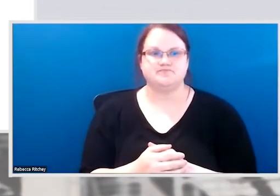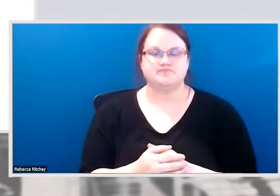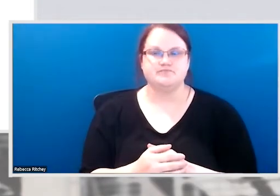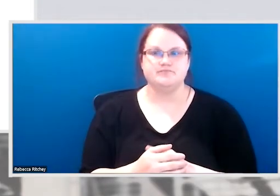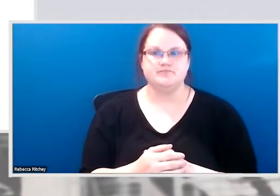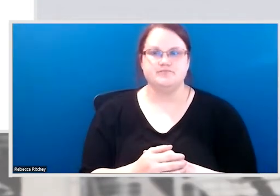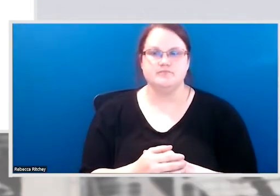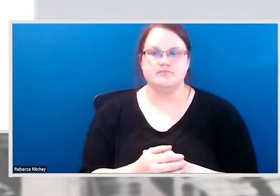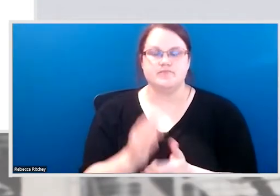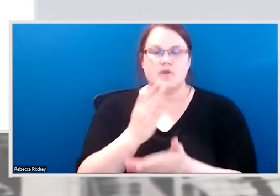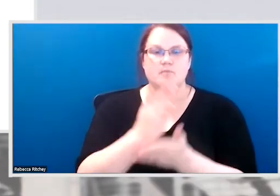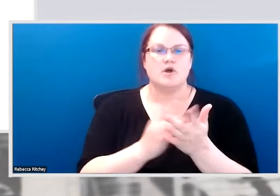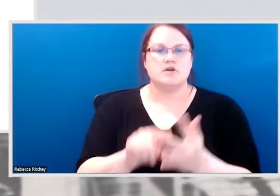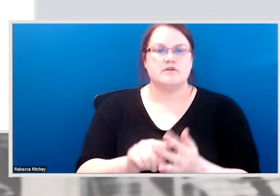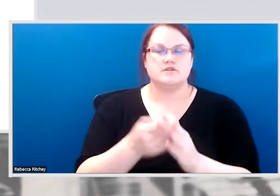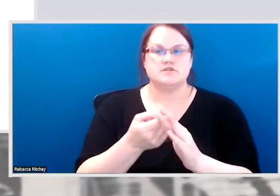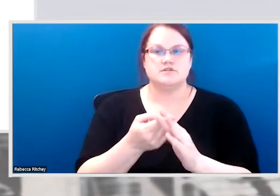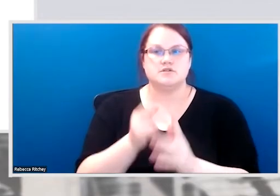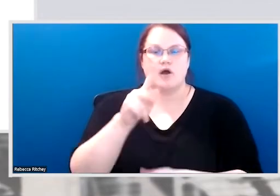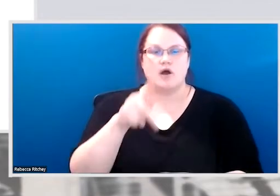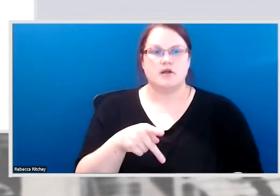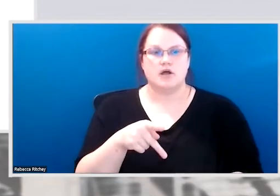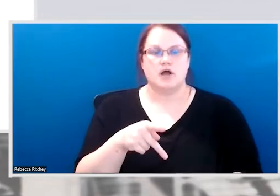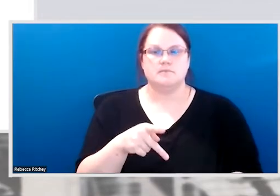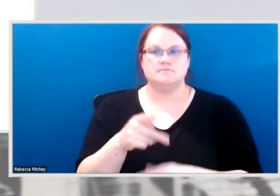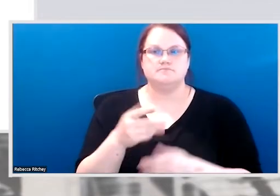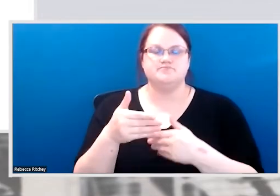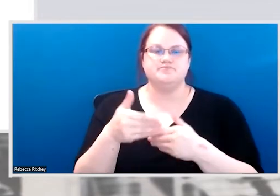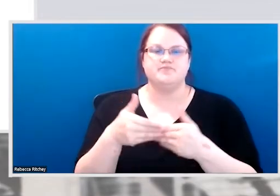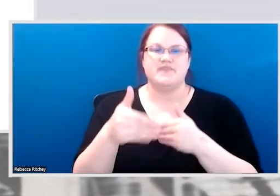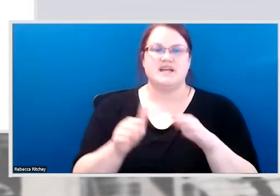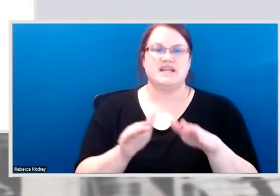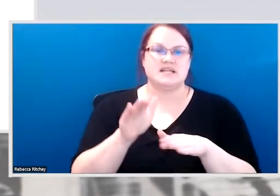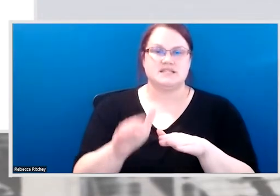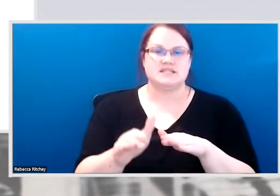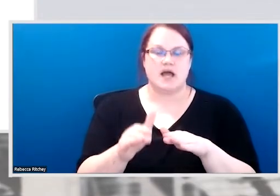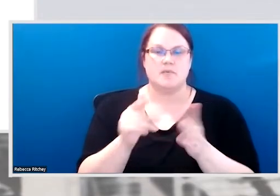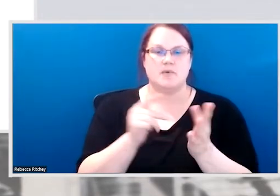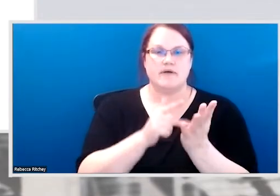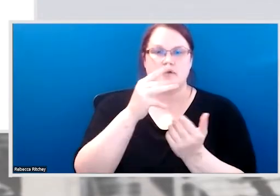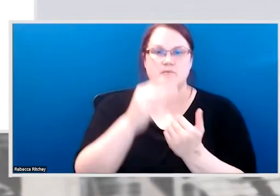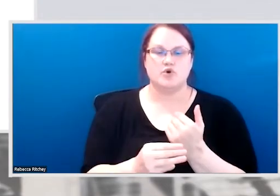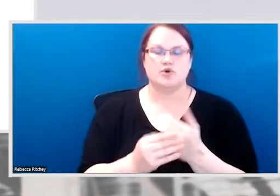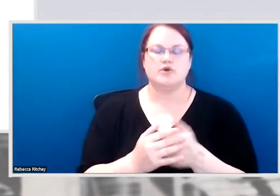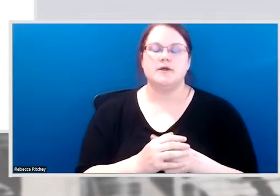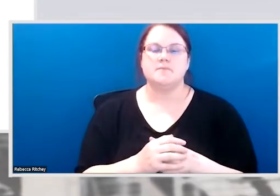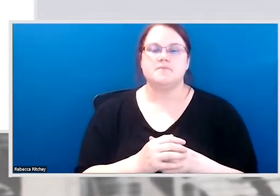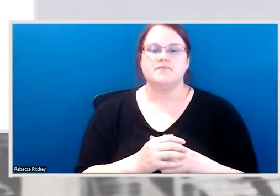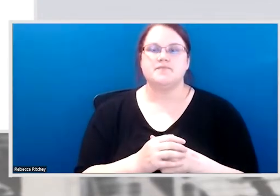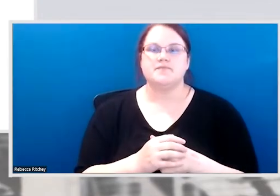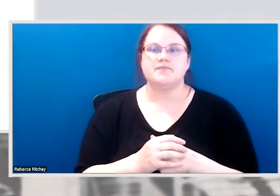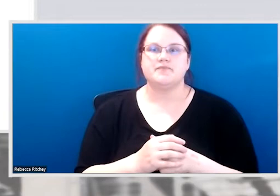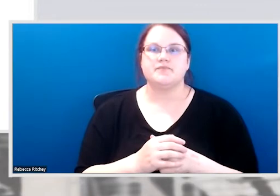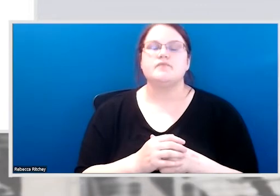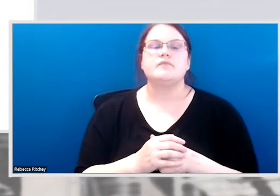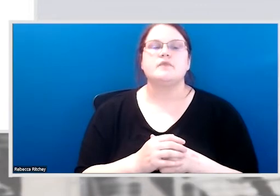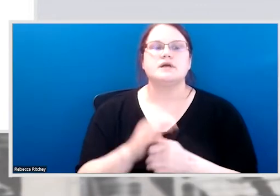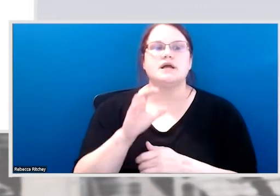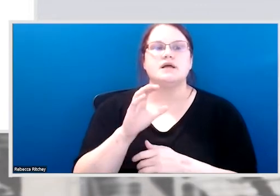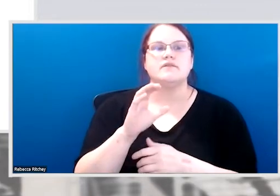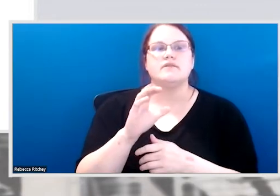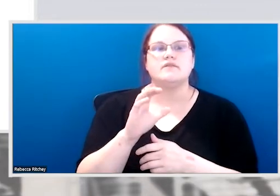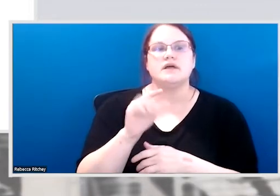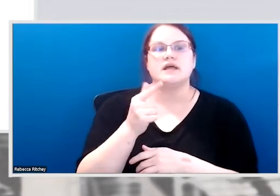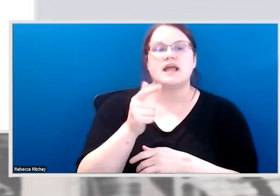the Startup to Storefront, or maybe the next step of the Startup to Storefront program, is the Catapult galleries. There are